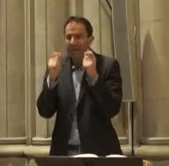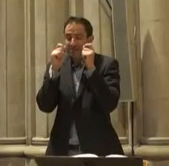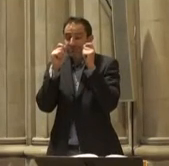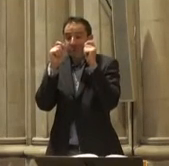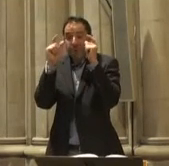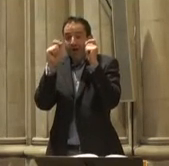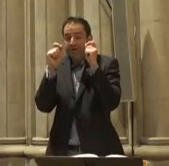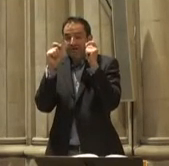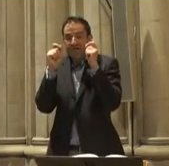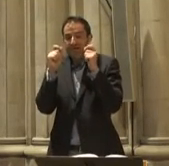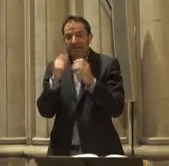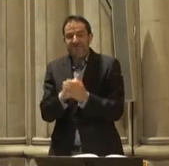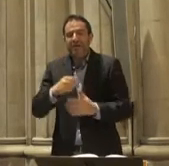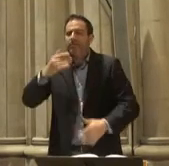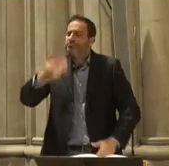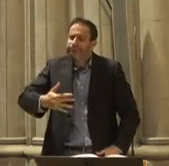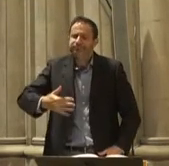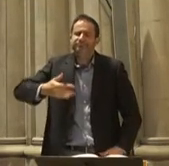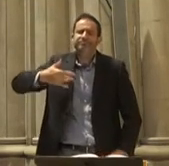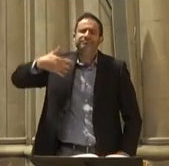surprisingly quite rare.